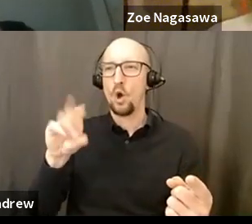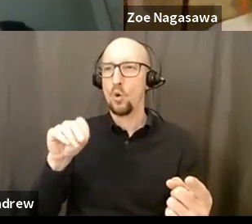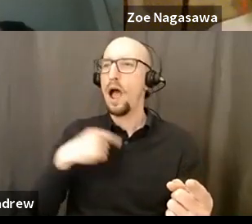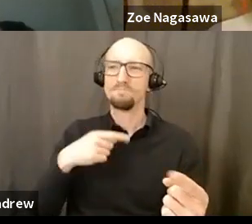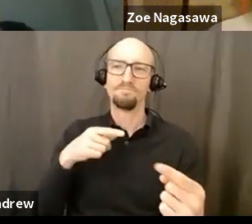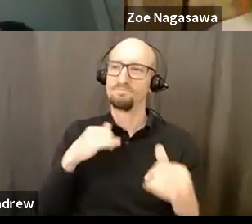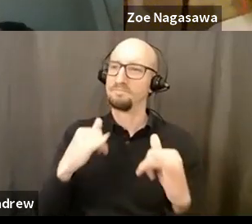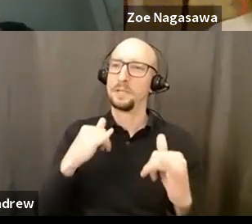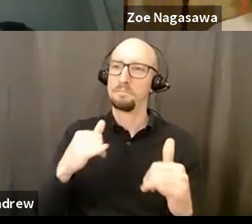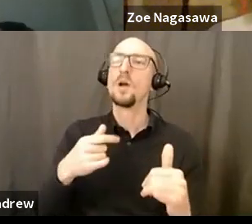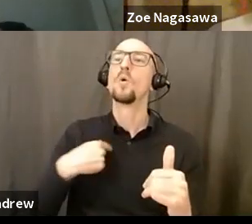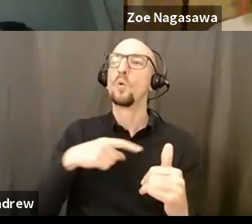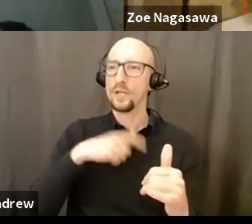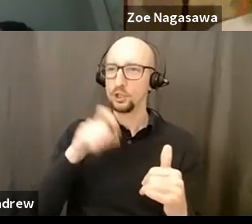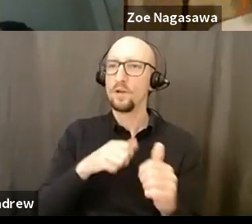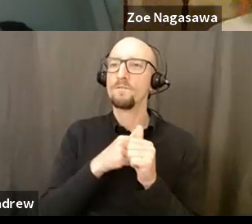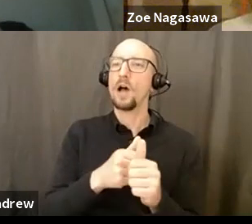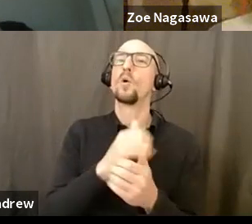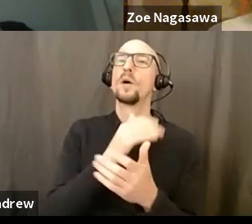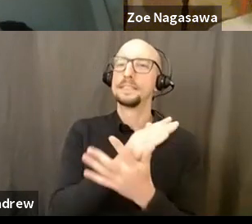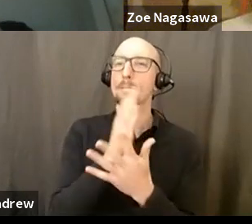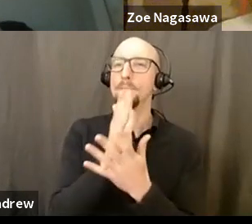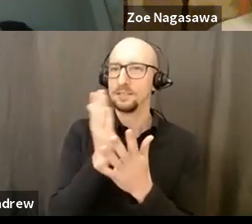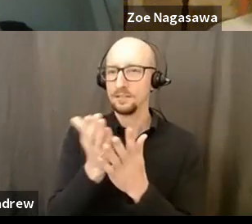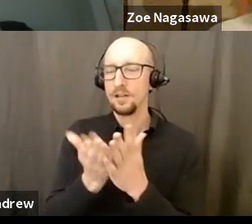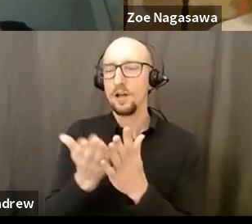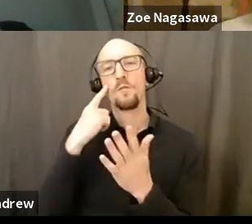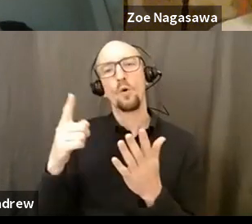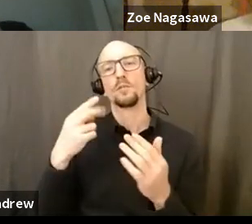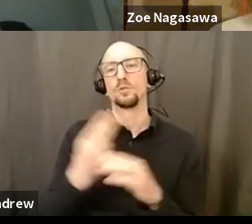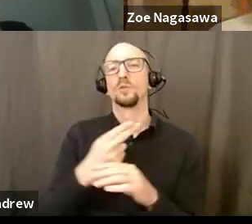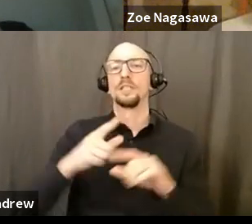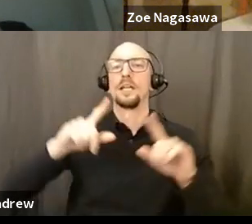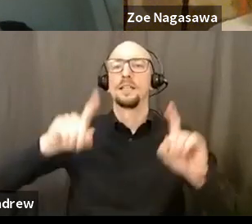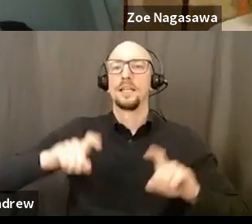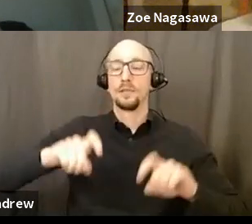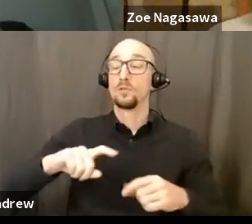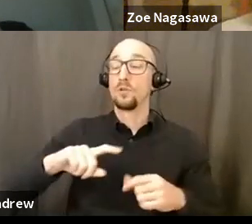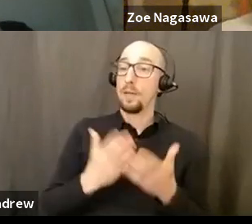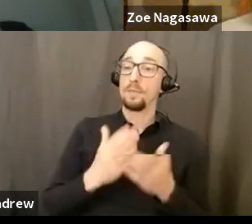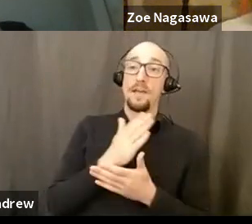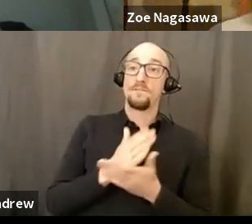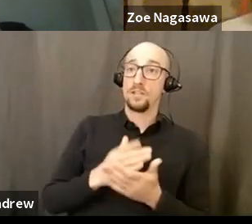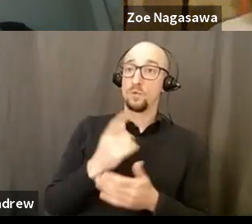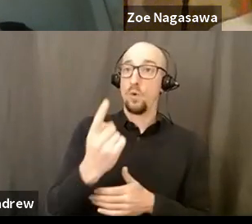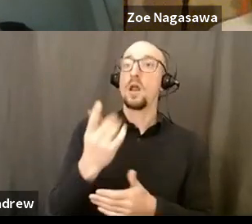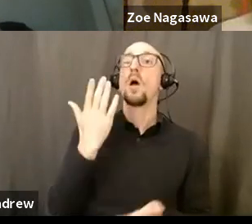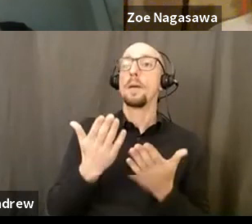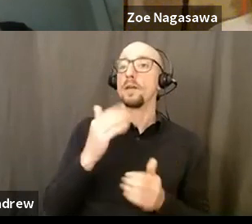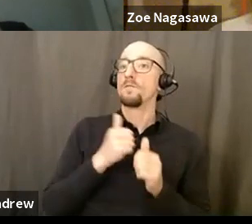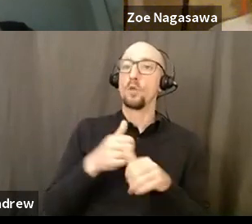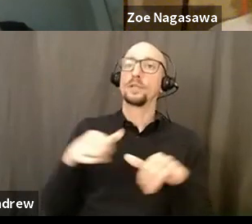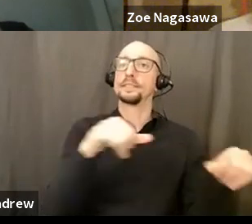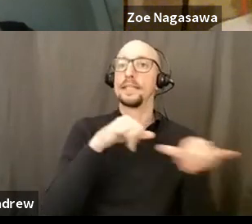we use assessments. So phase 1 could be an absolute score based on MCAS